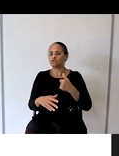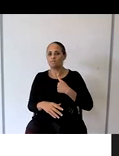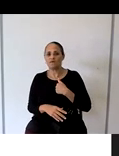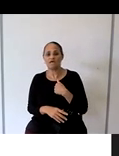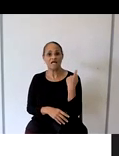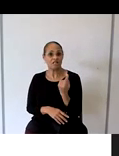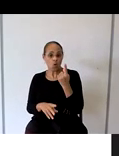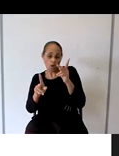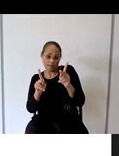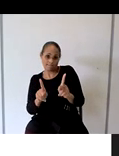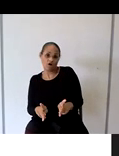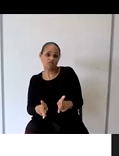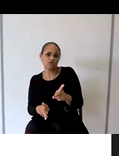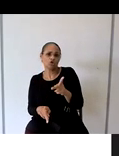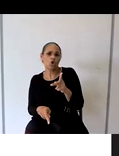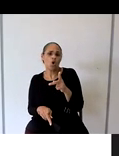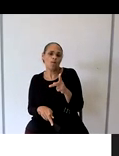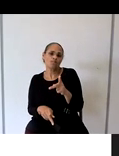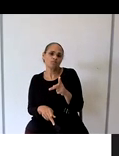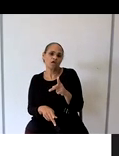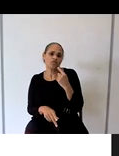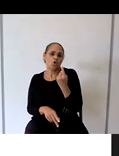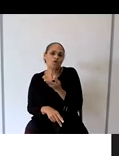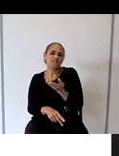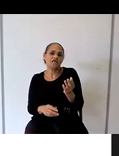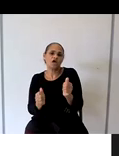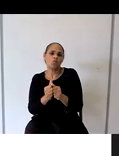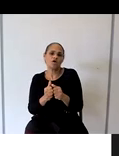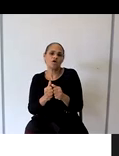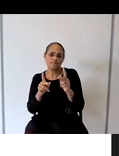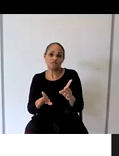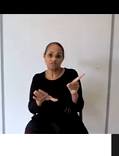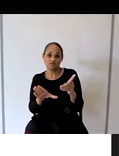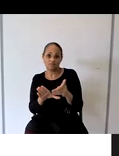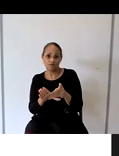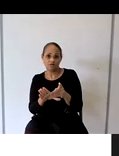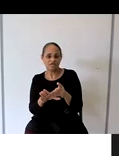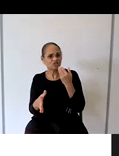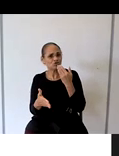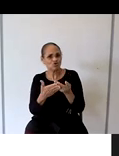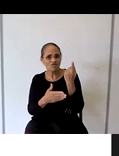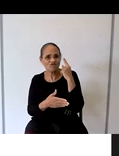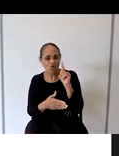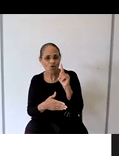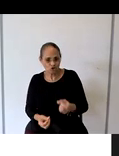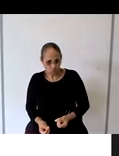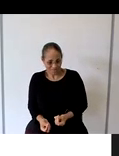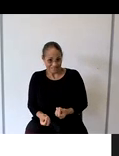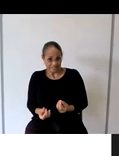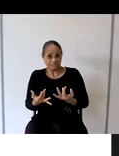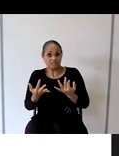only person, or the only thing a person with a disability is good for, is to inspire